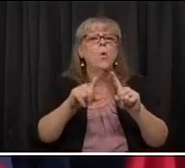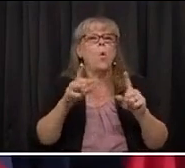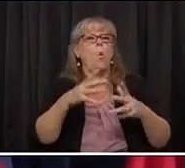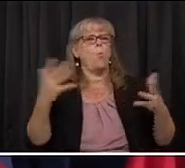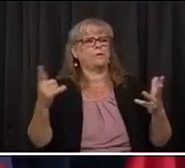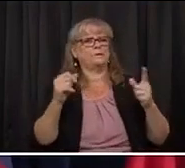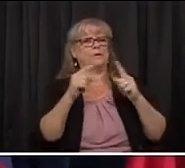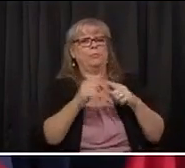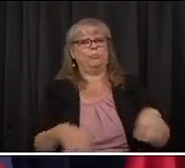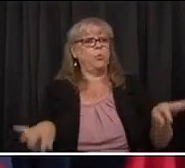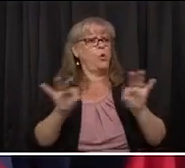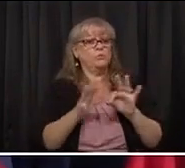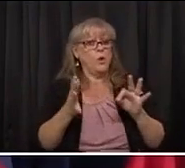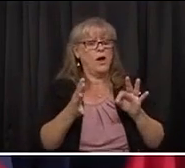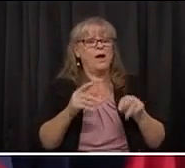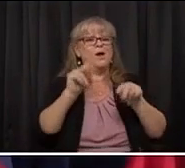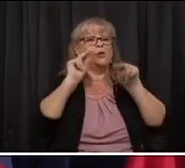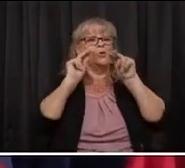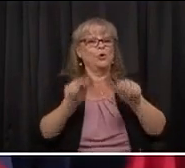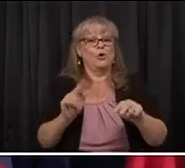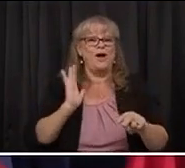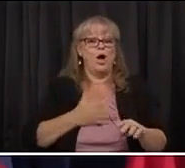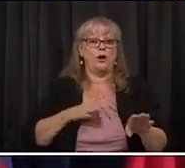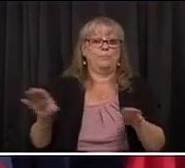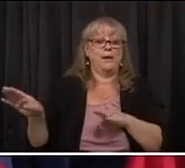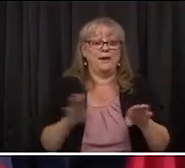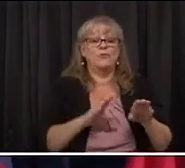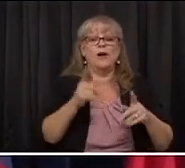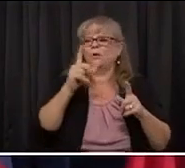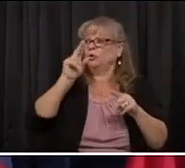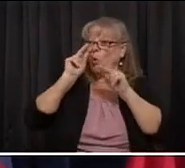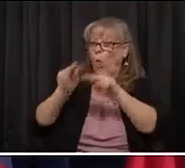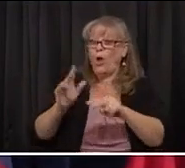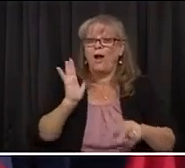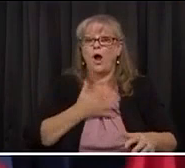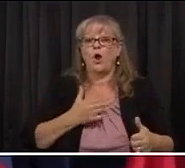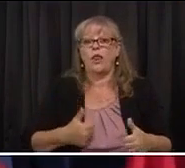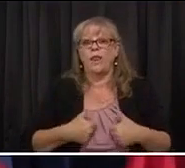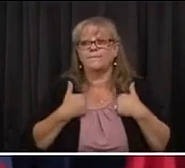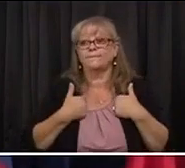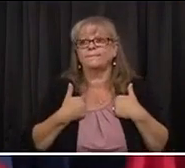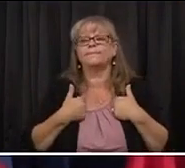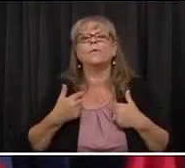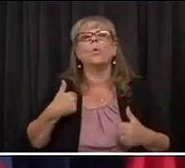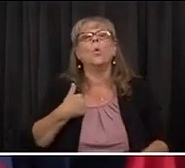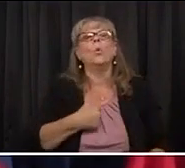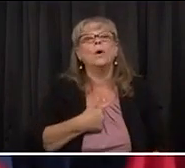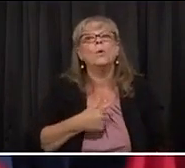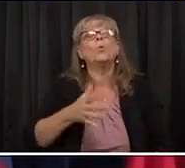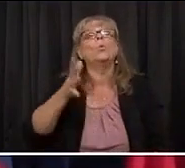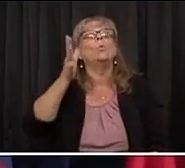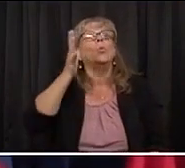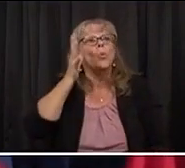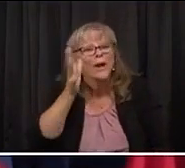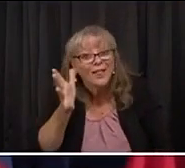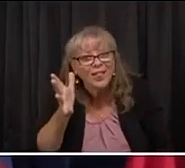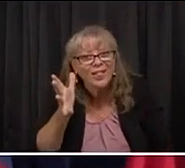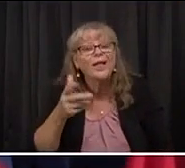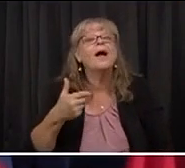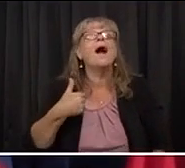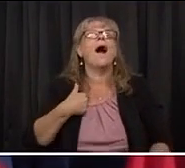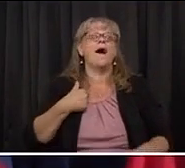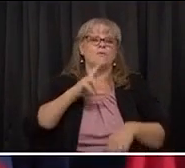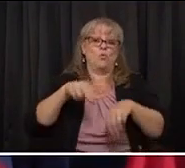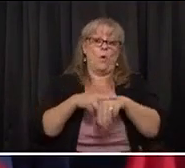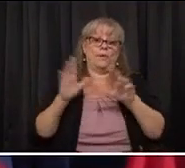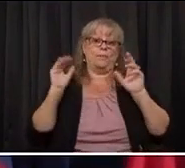all do in our lives. And there'll come a day when we're back to normal and we all hug one another and burn our masks